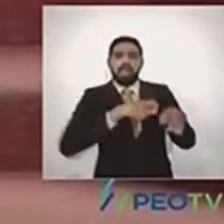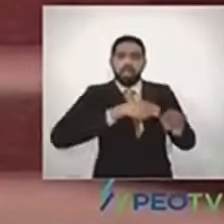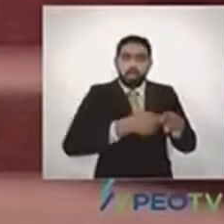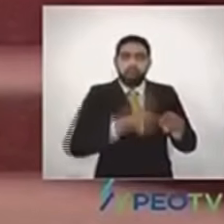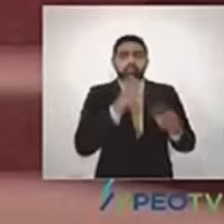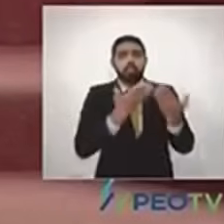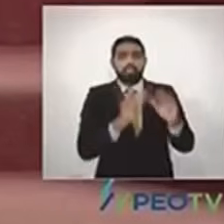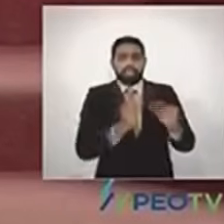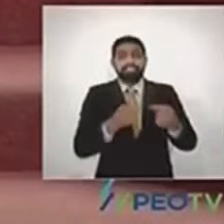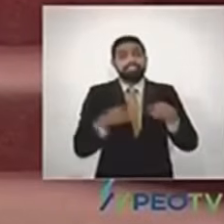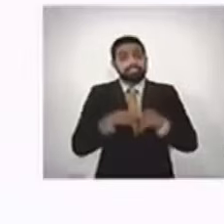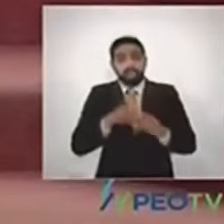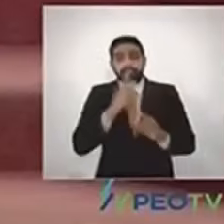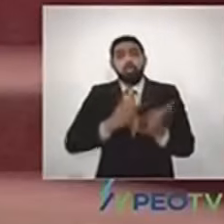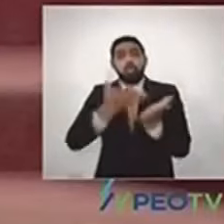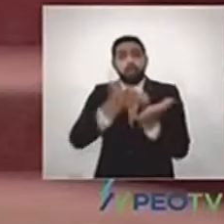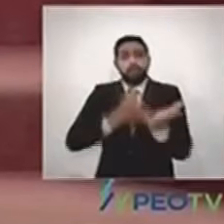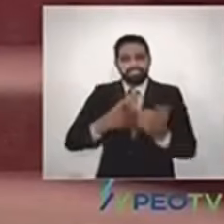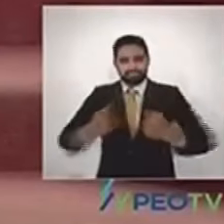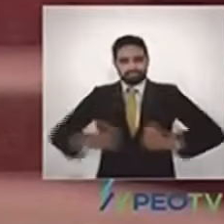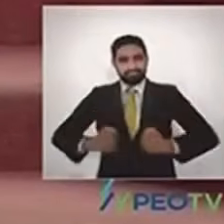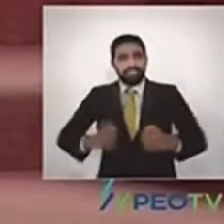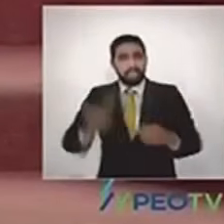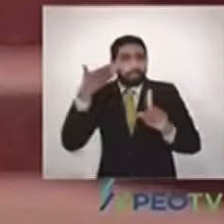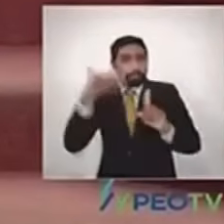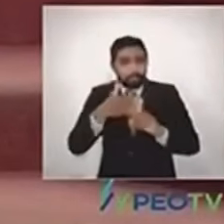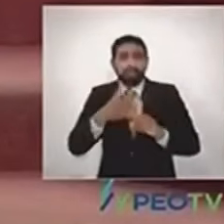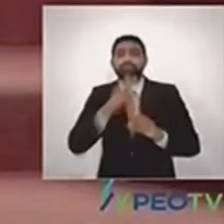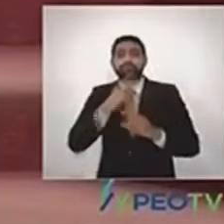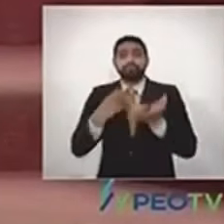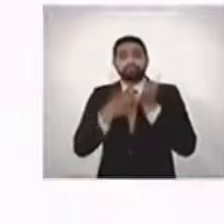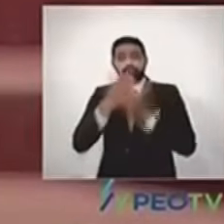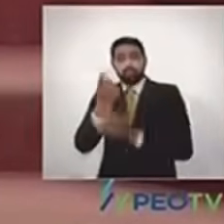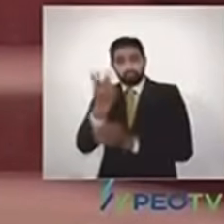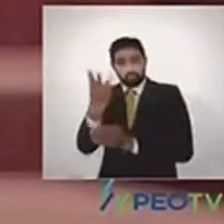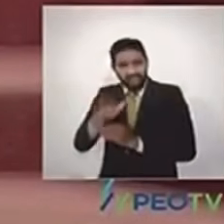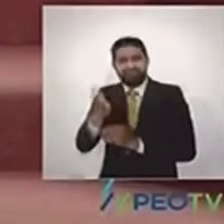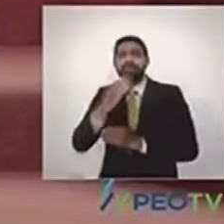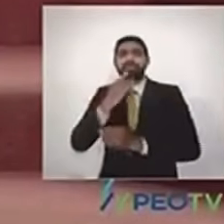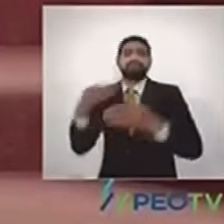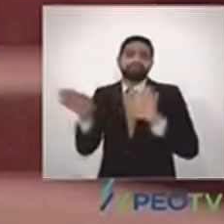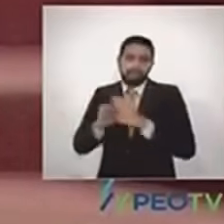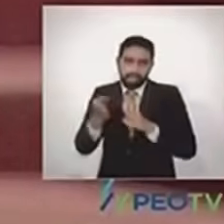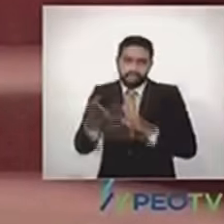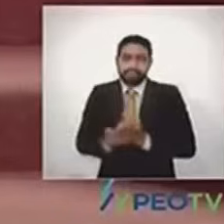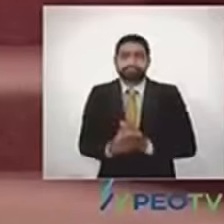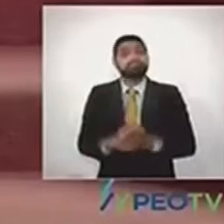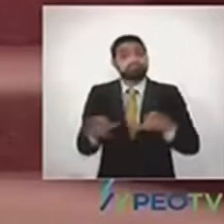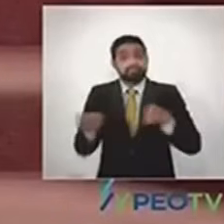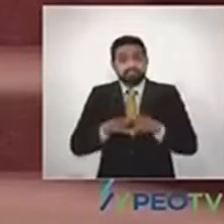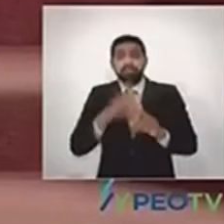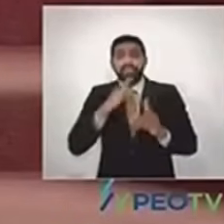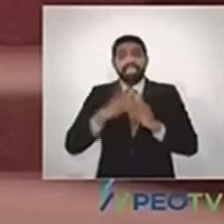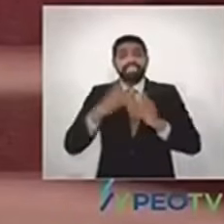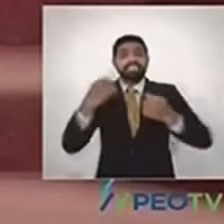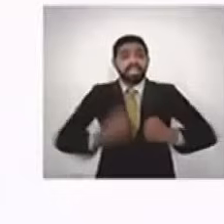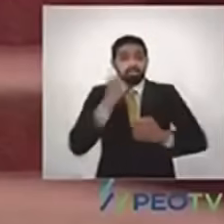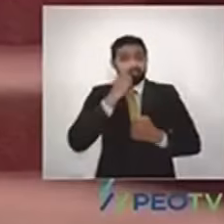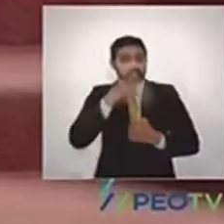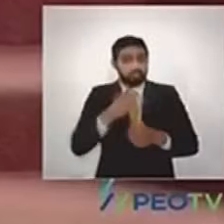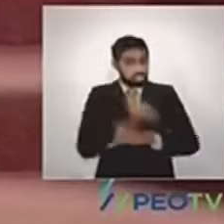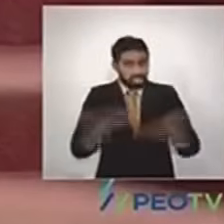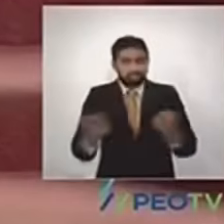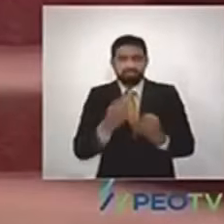kidney transplants. They are not operating as of now. The hospital not having a Director General is a serious issue. People across the country are